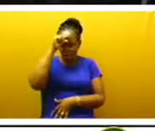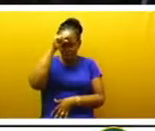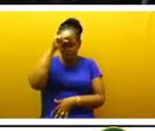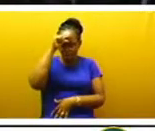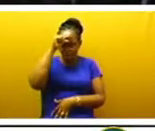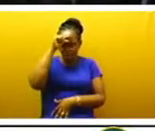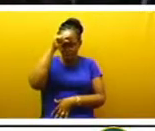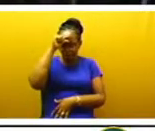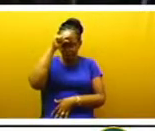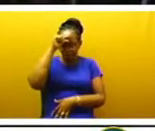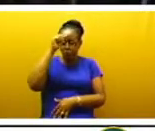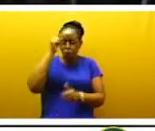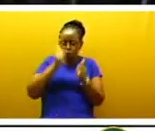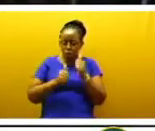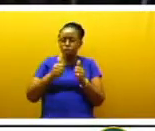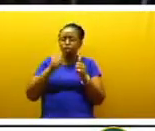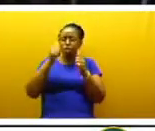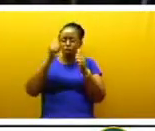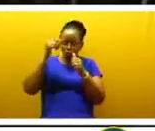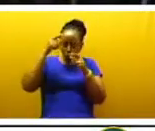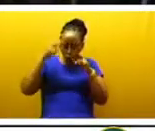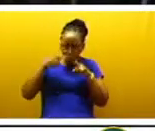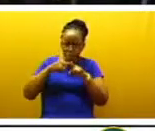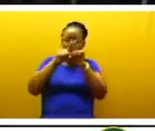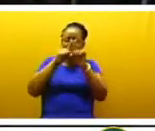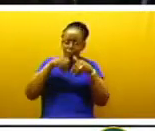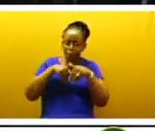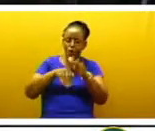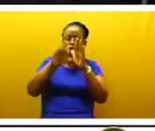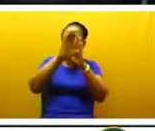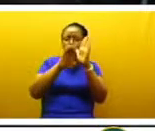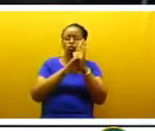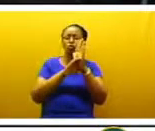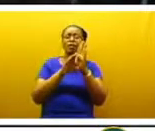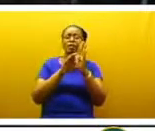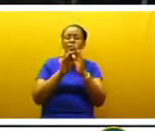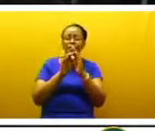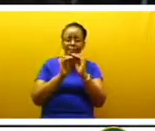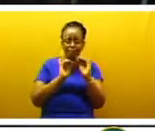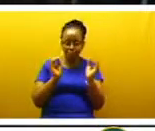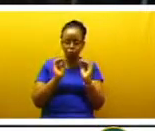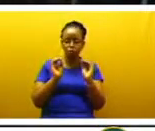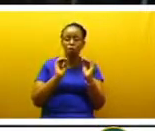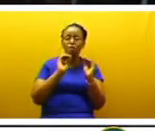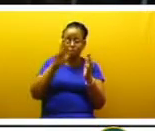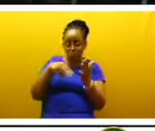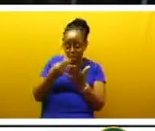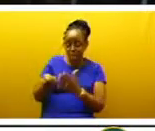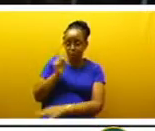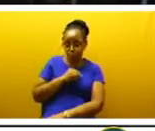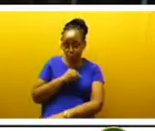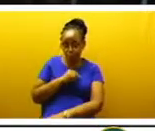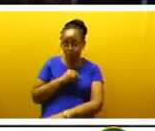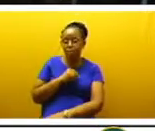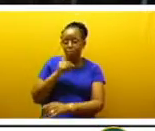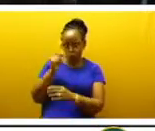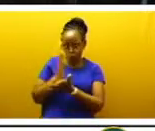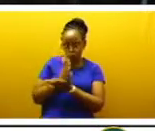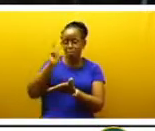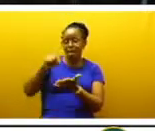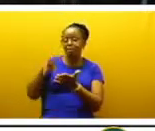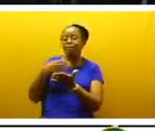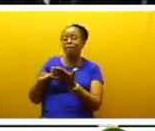in compliance with the Constitution failed, as it should fail. But now, with the doctrine